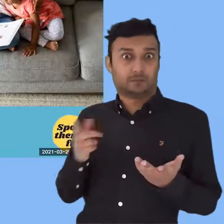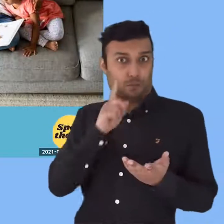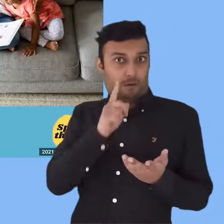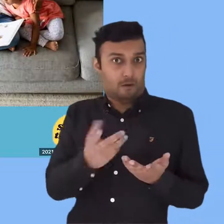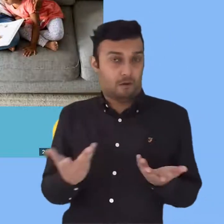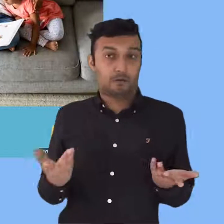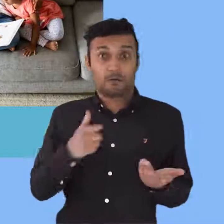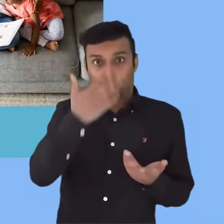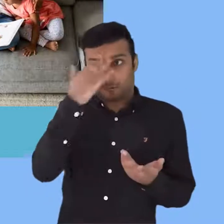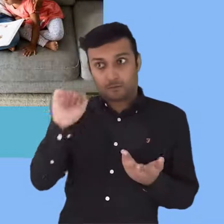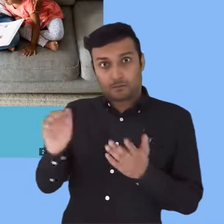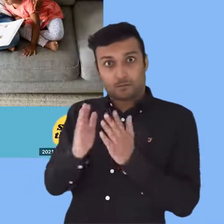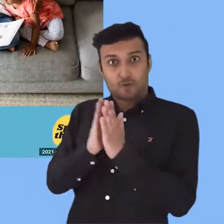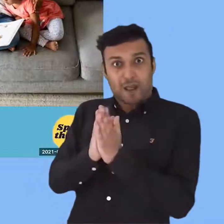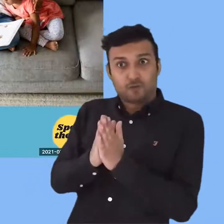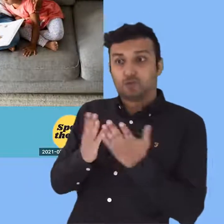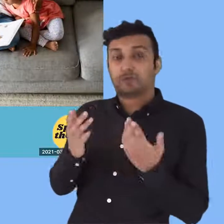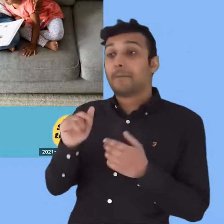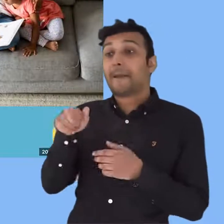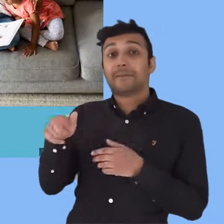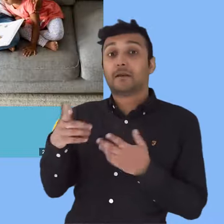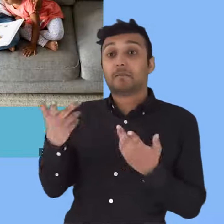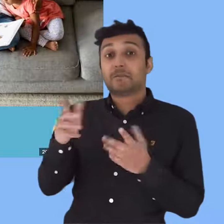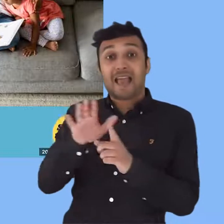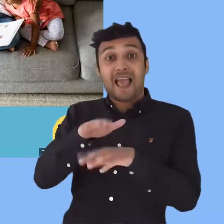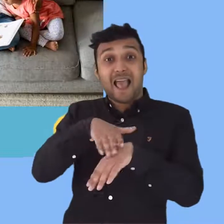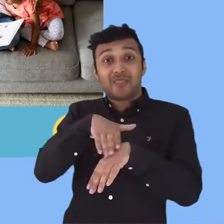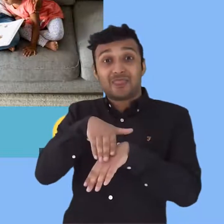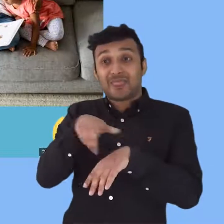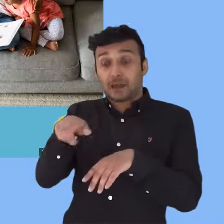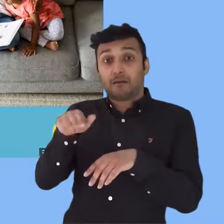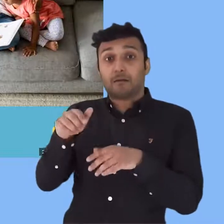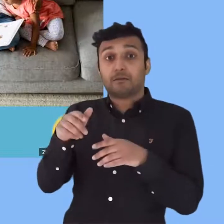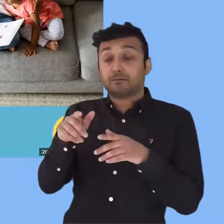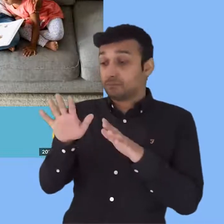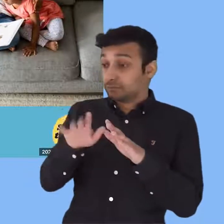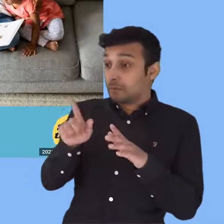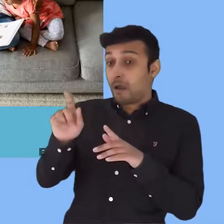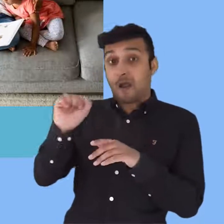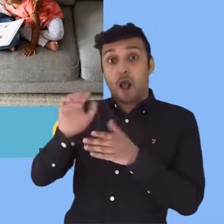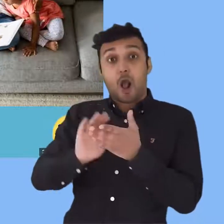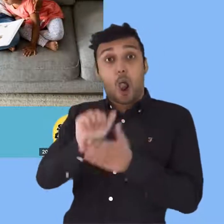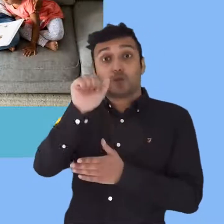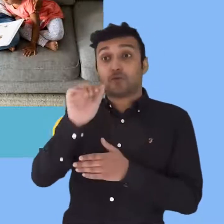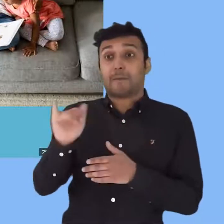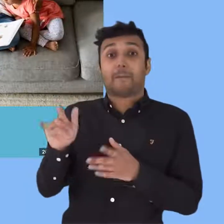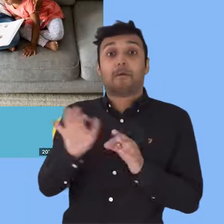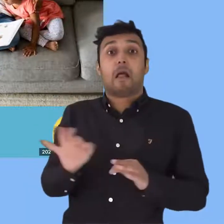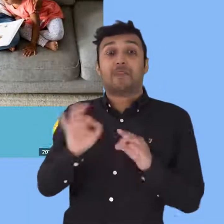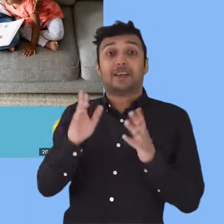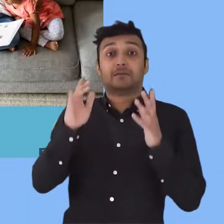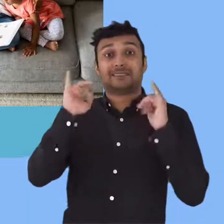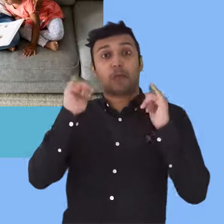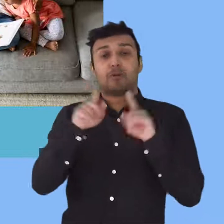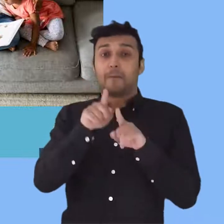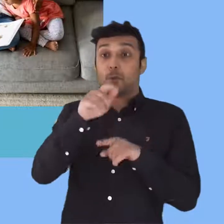they might celebrate. So children might be ethnically of a certain heritage, but they might culturally not actually celebrate